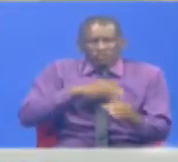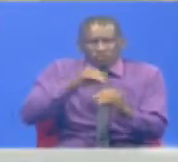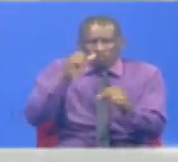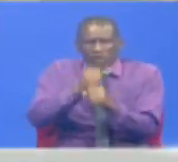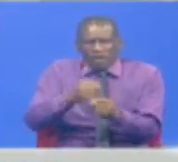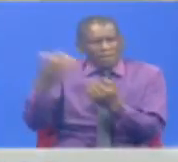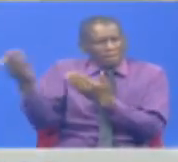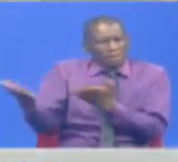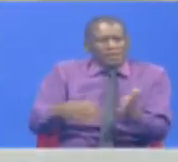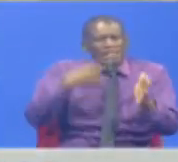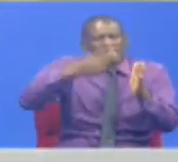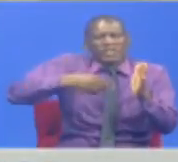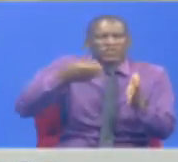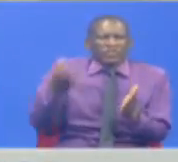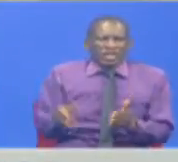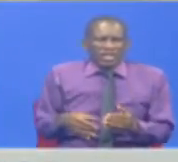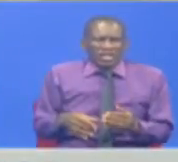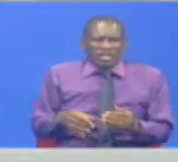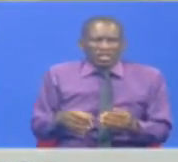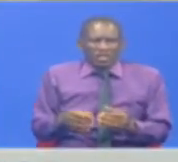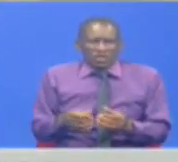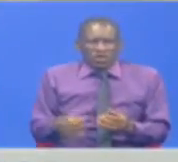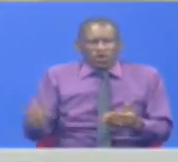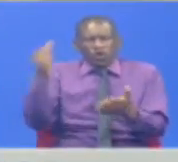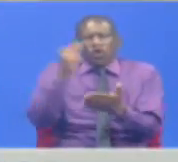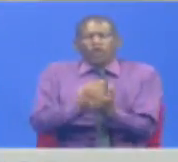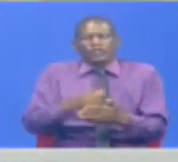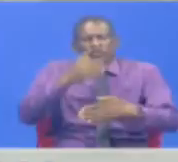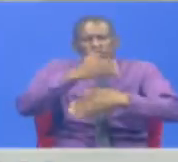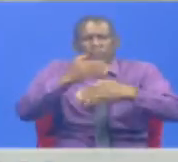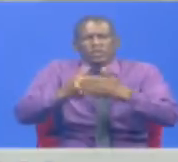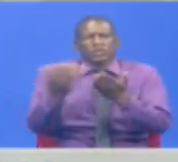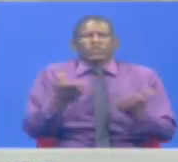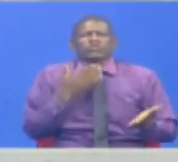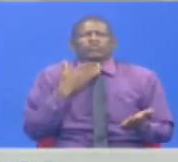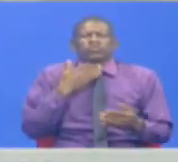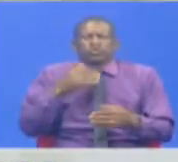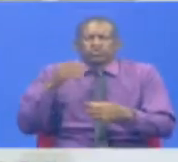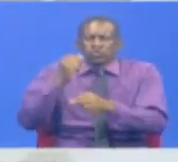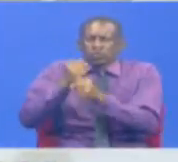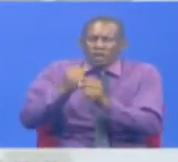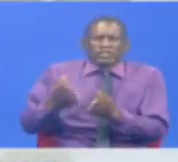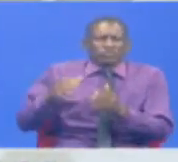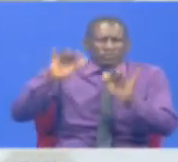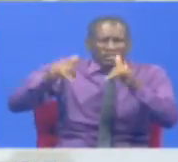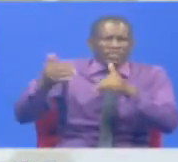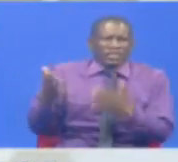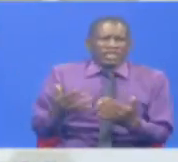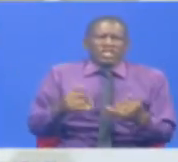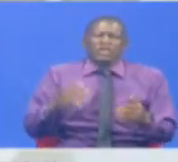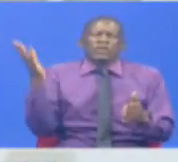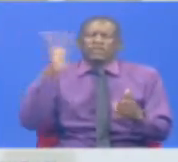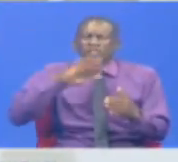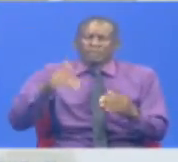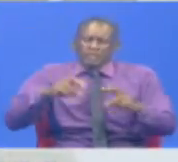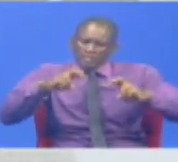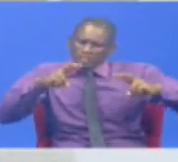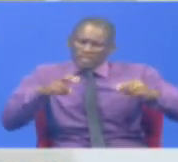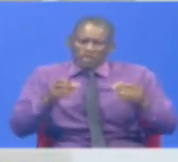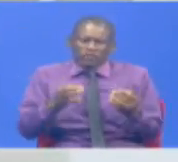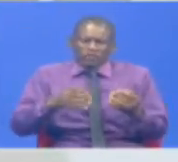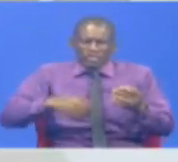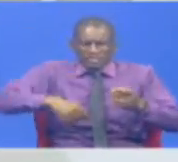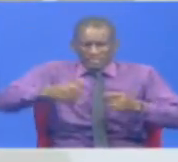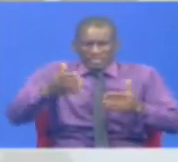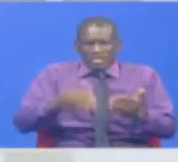kule, ofisi yenda ijengwe, pahali munataka ijengwe, masecretaries wakae huko. Now let's close by taking a look at the retail sector. The